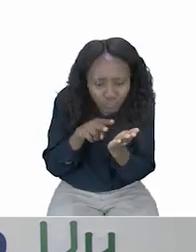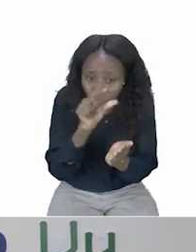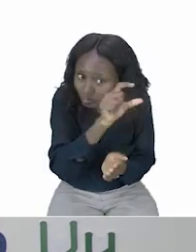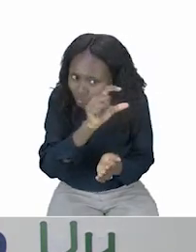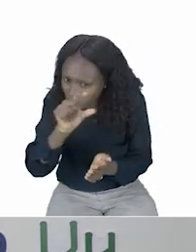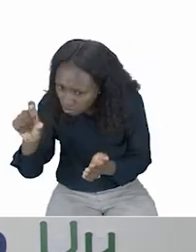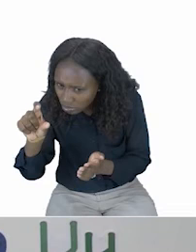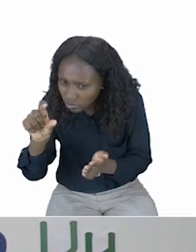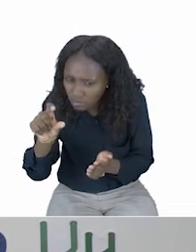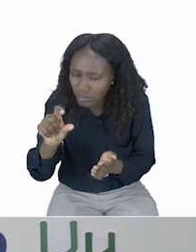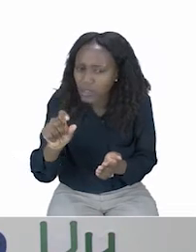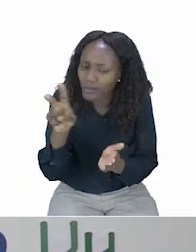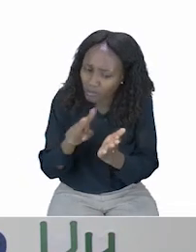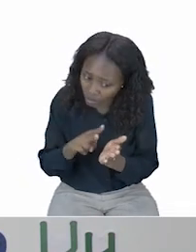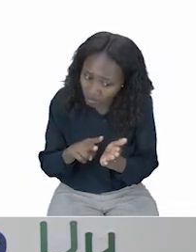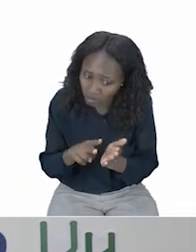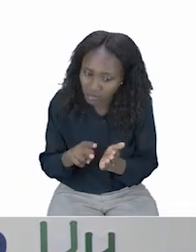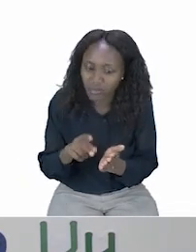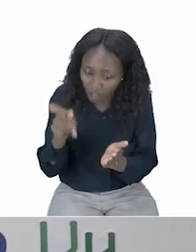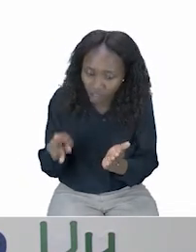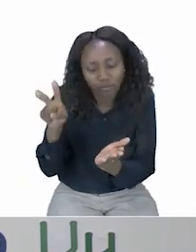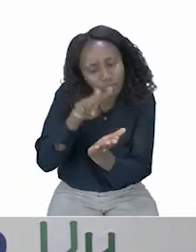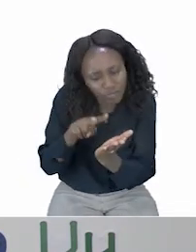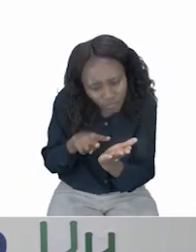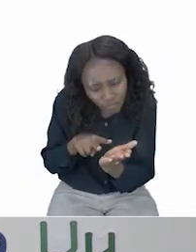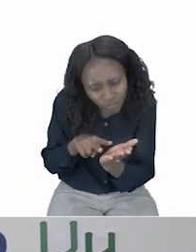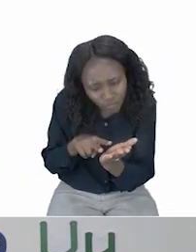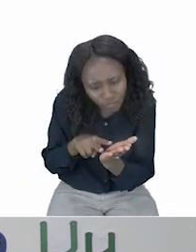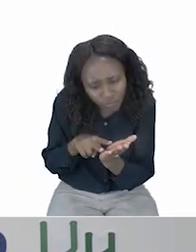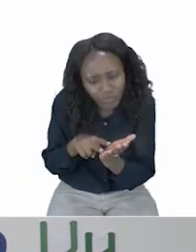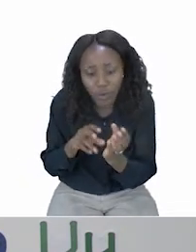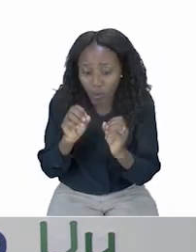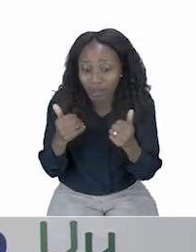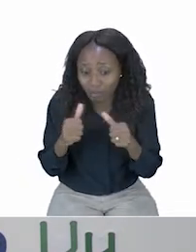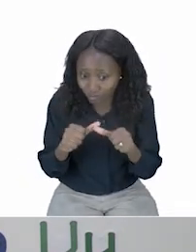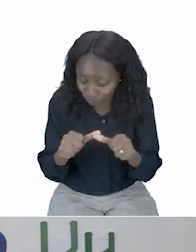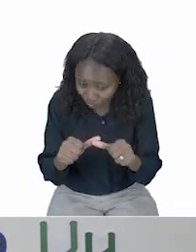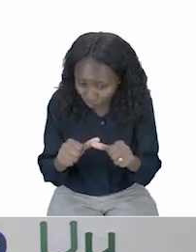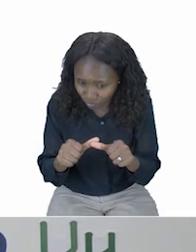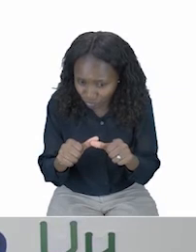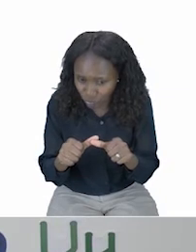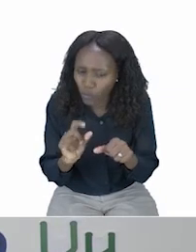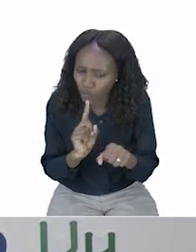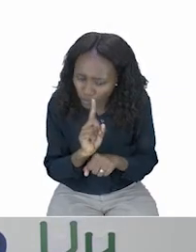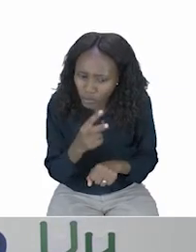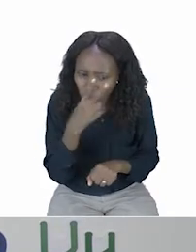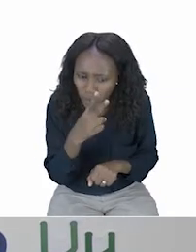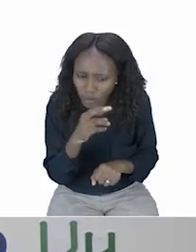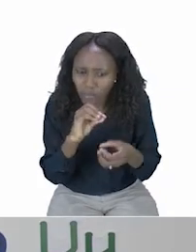sum twice. And then when you are solving the problem, you take the numbers that